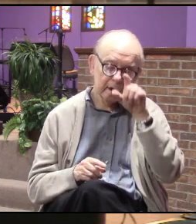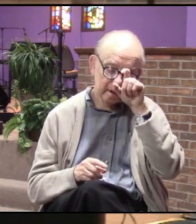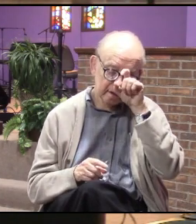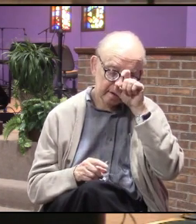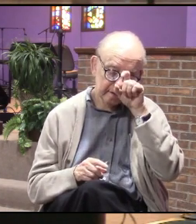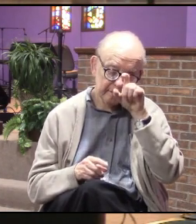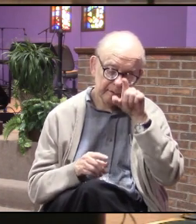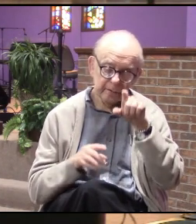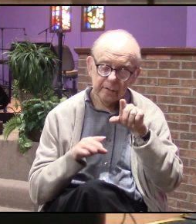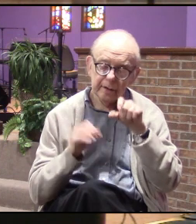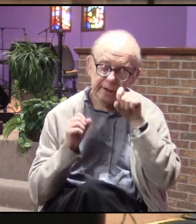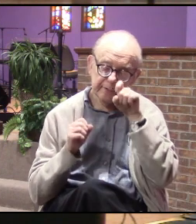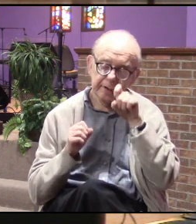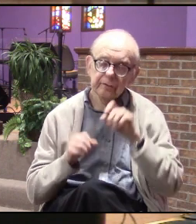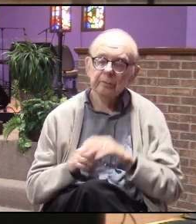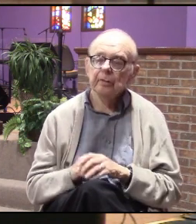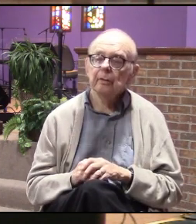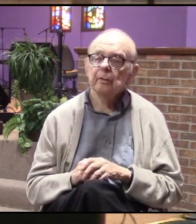20.